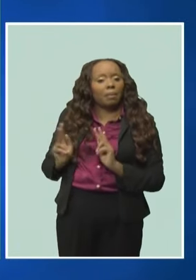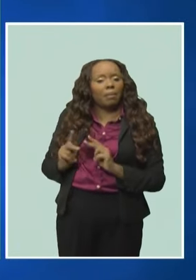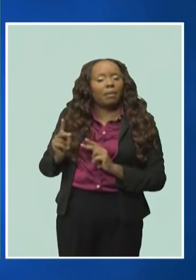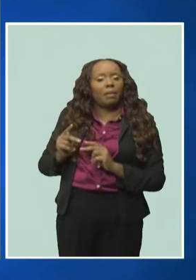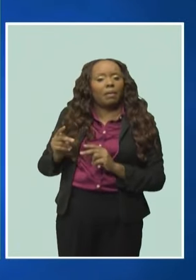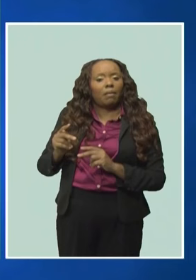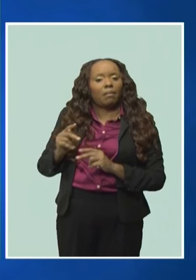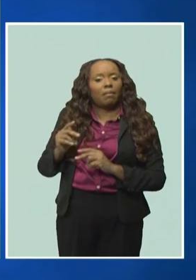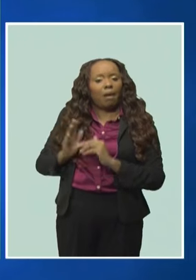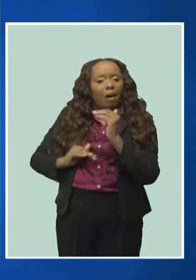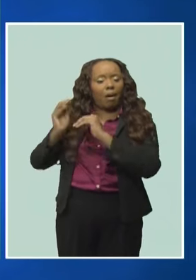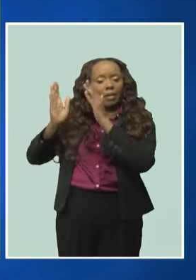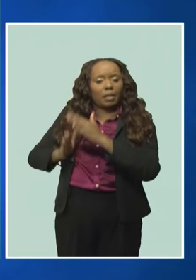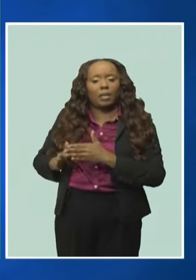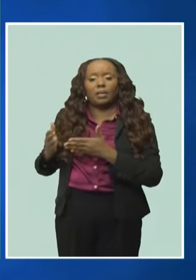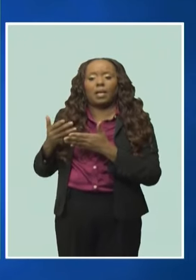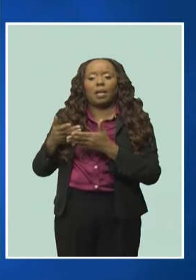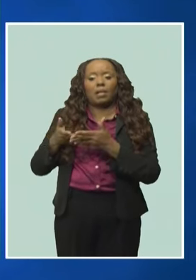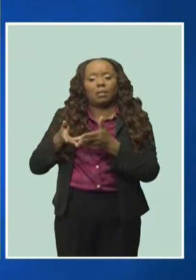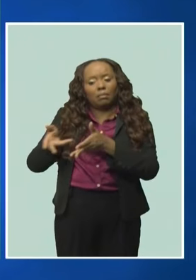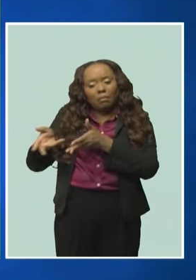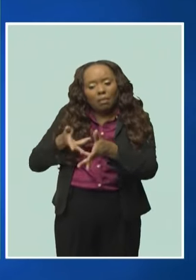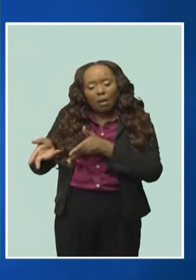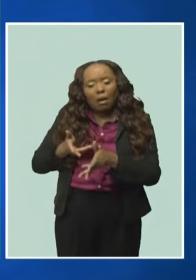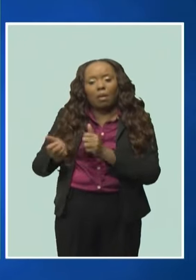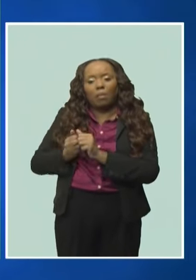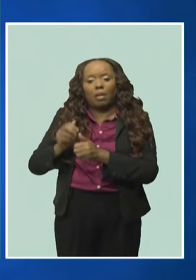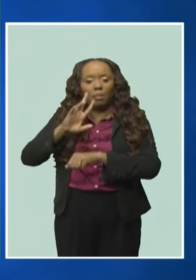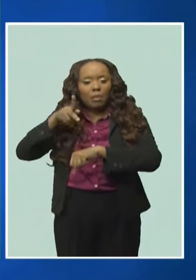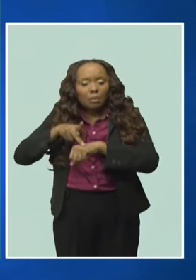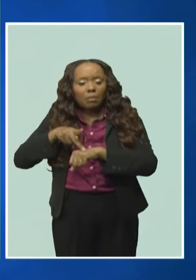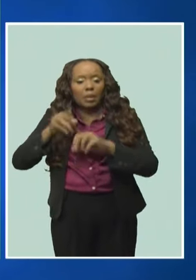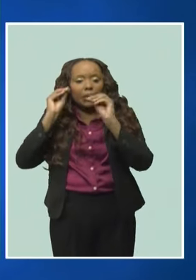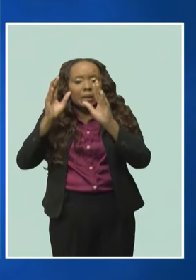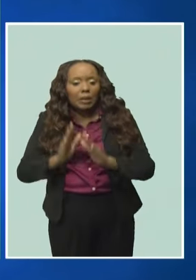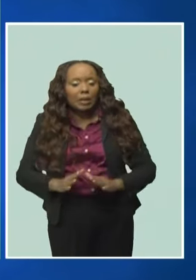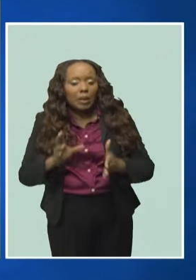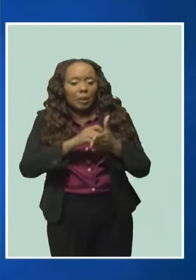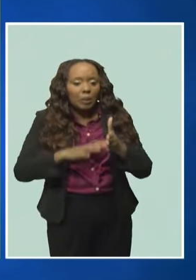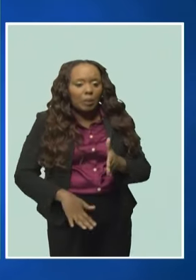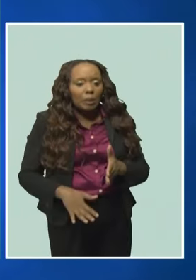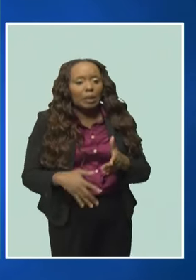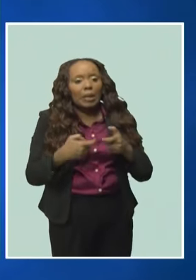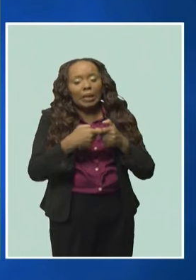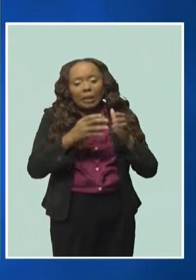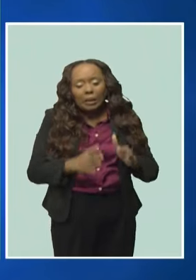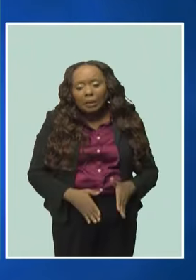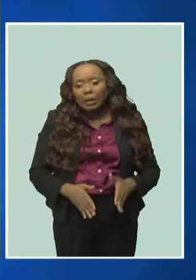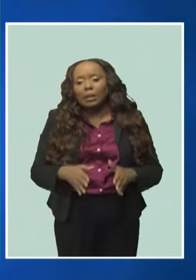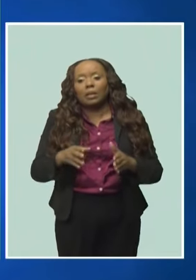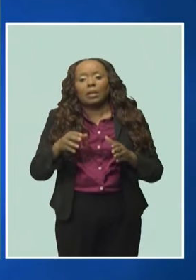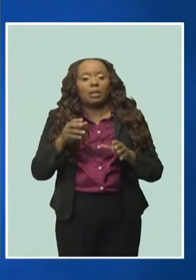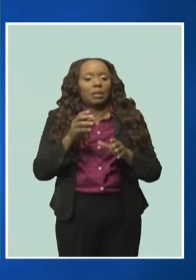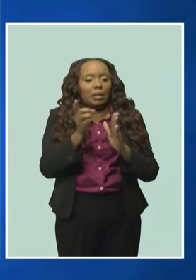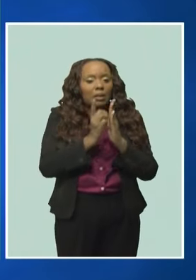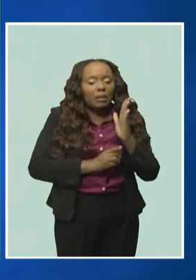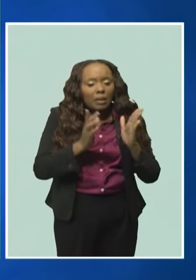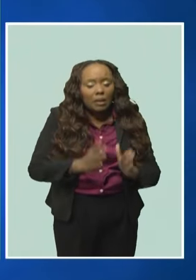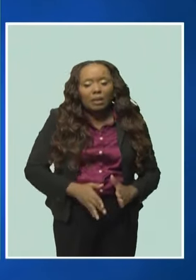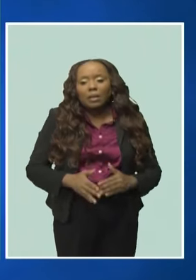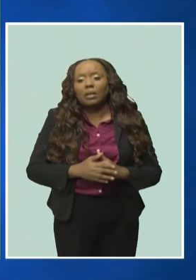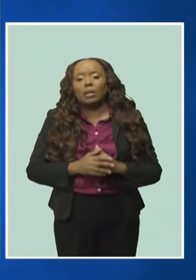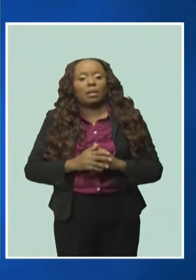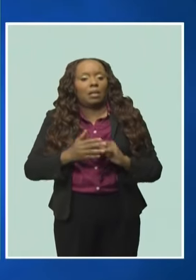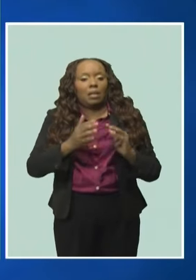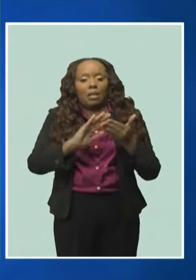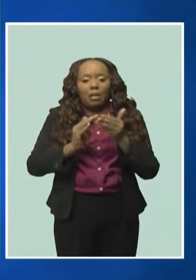to collaborate with principals, teachers, students, engineers, product designers, thinkers, community